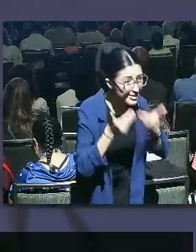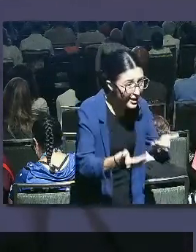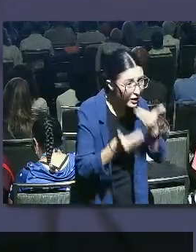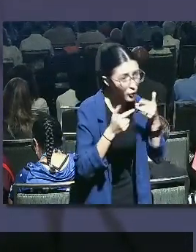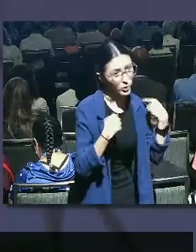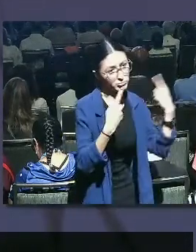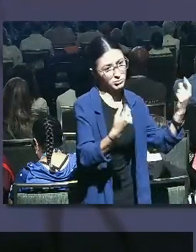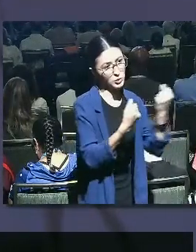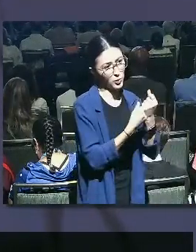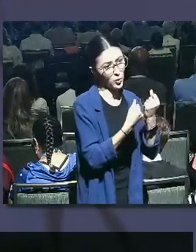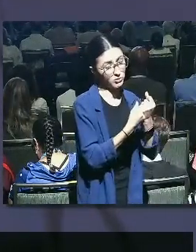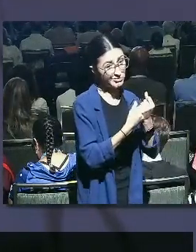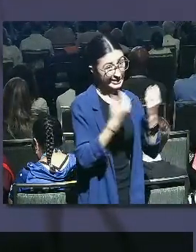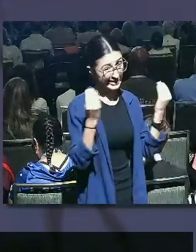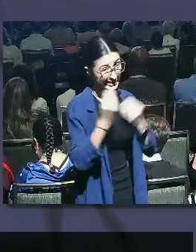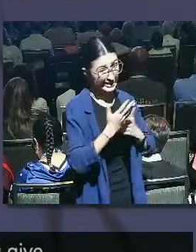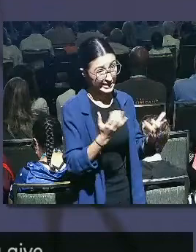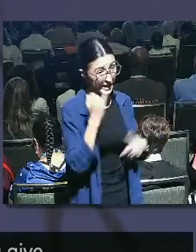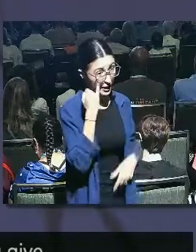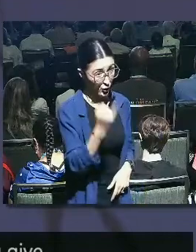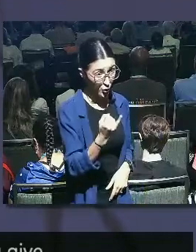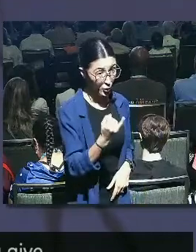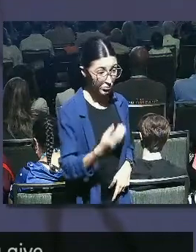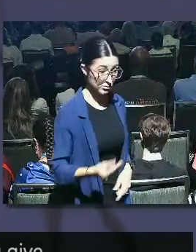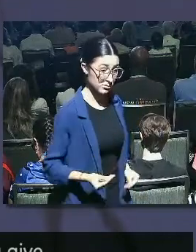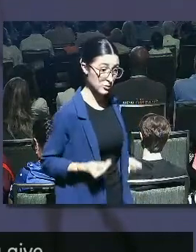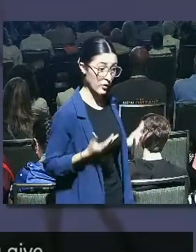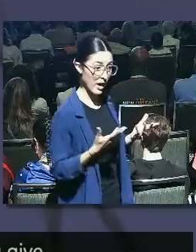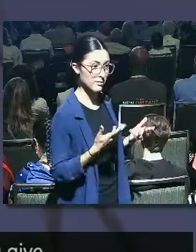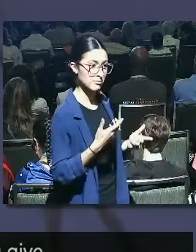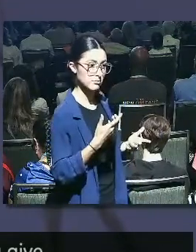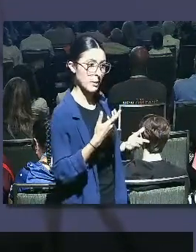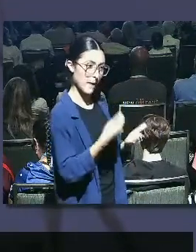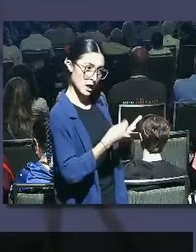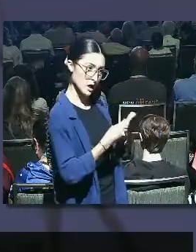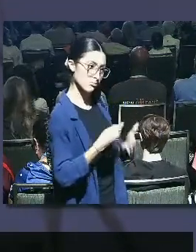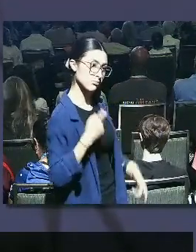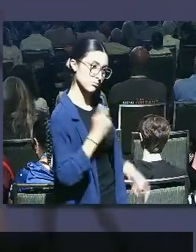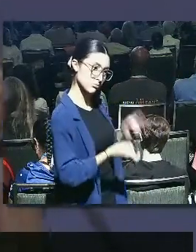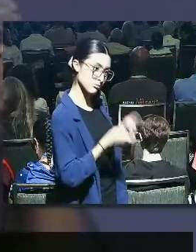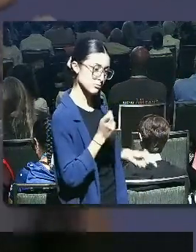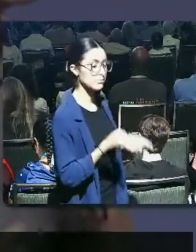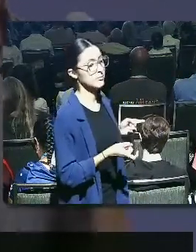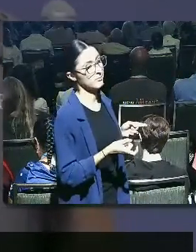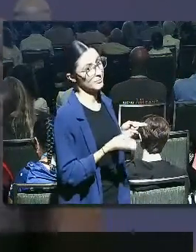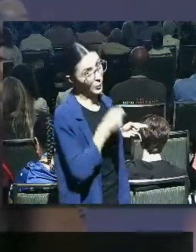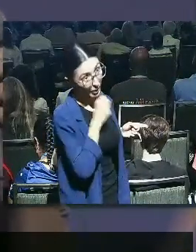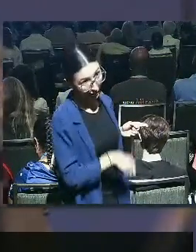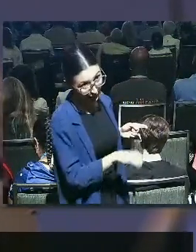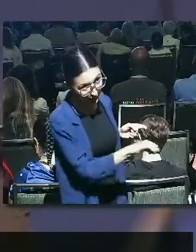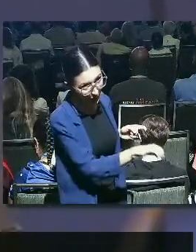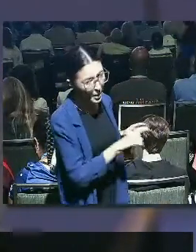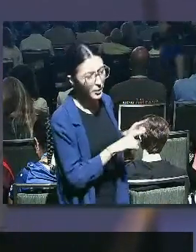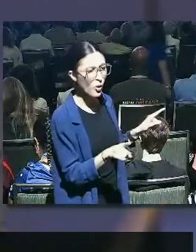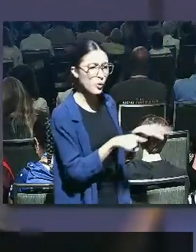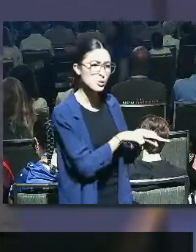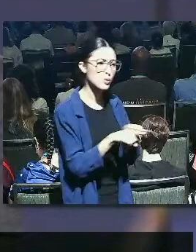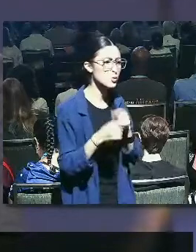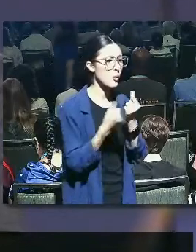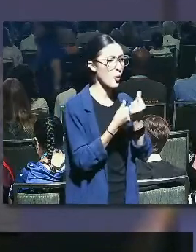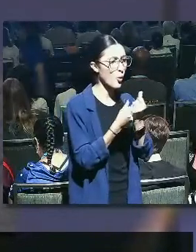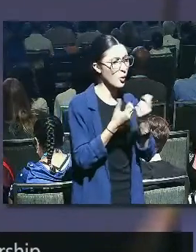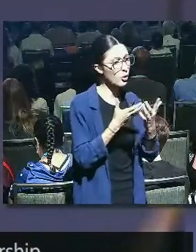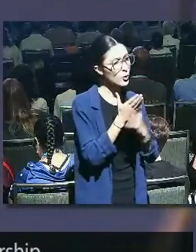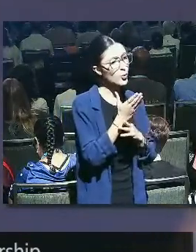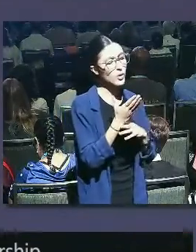that when you give to Hope Worldwide, not just with your money, though we would certainly love that, but with your heart, with your partnership, with your